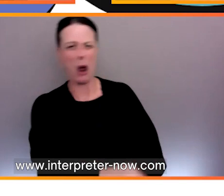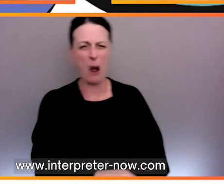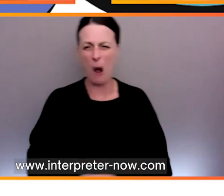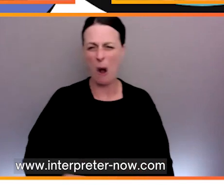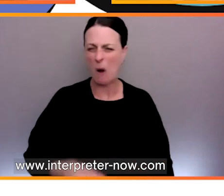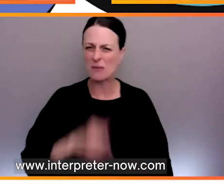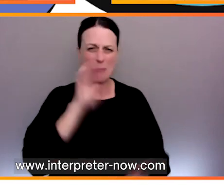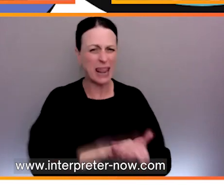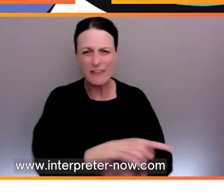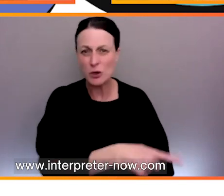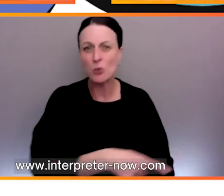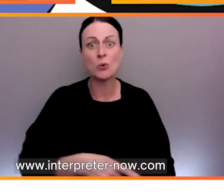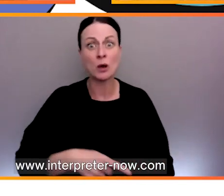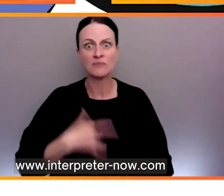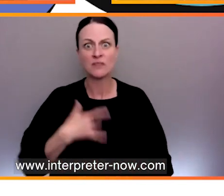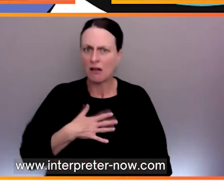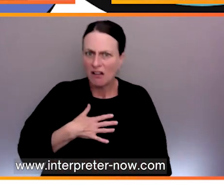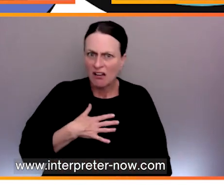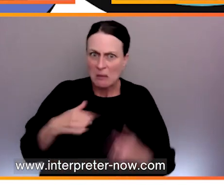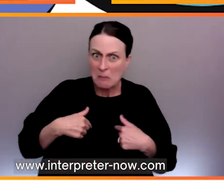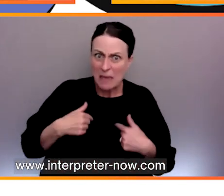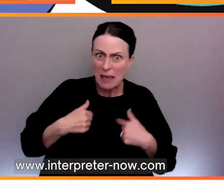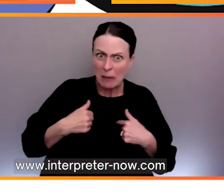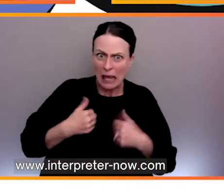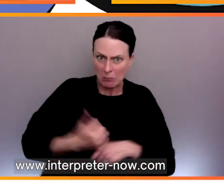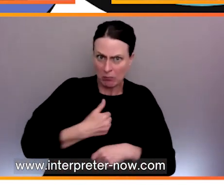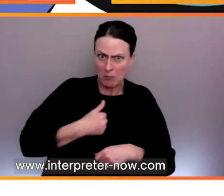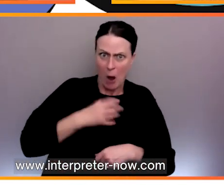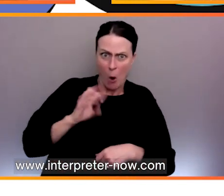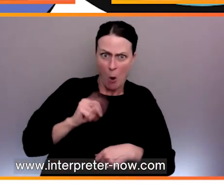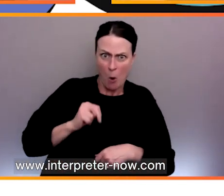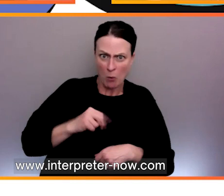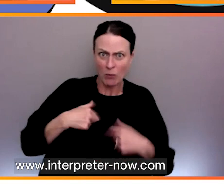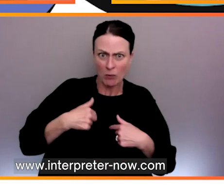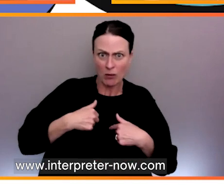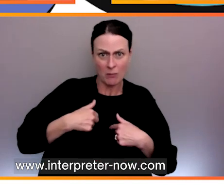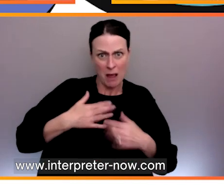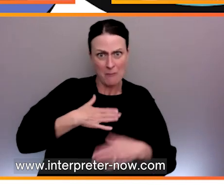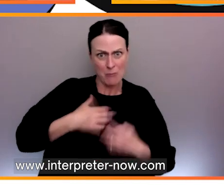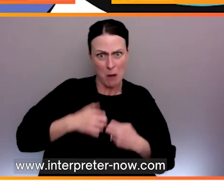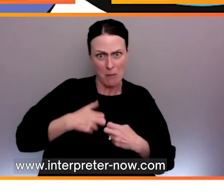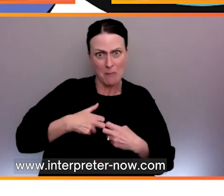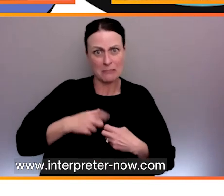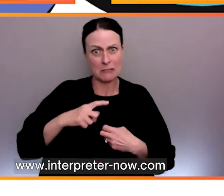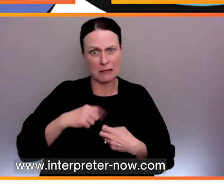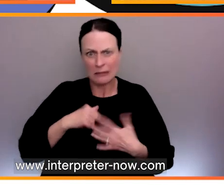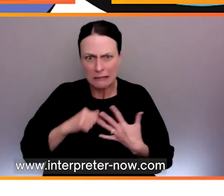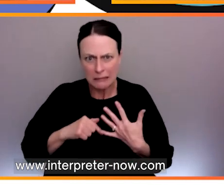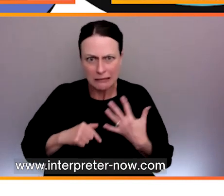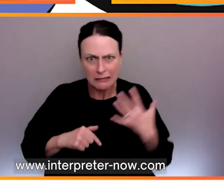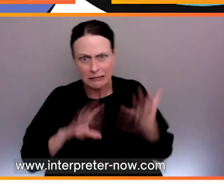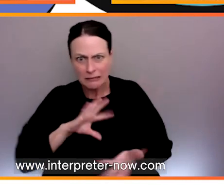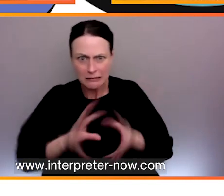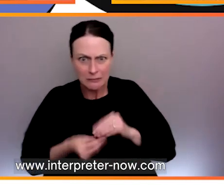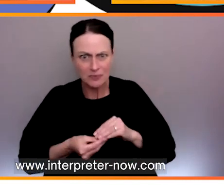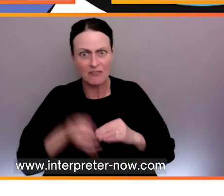of environments, you don't see anybody else that really looks that much like you anyhow. So you just know you just better keep your head down and